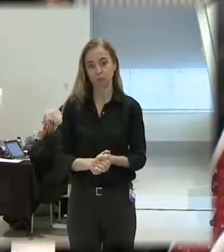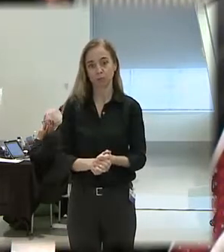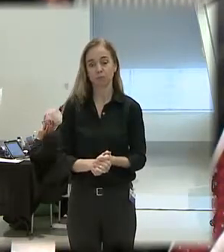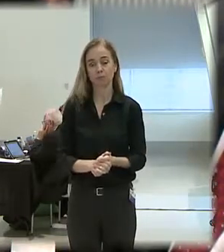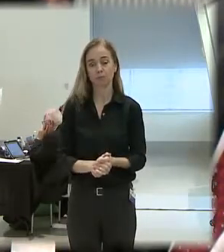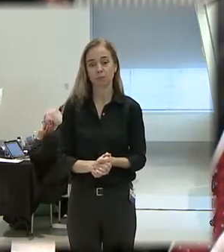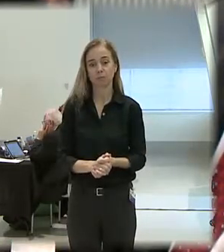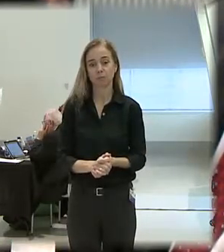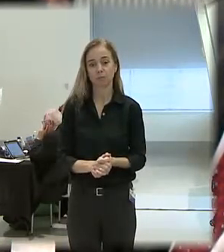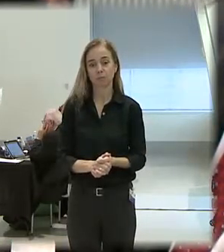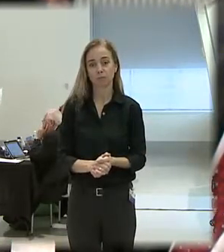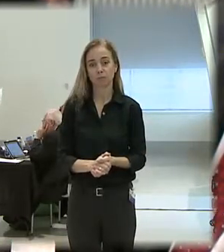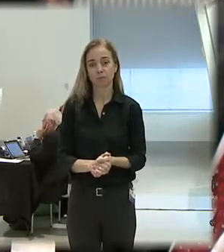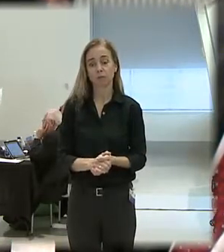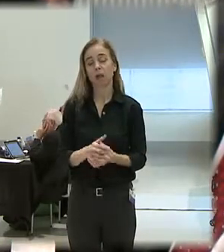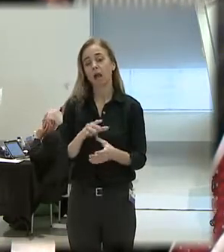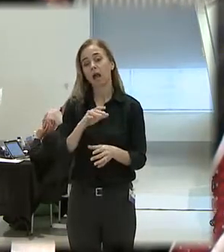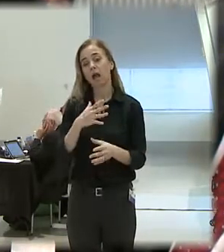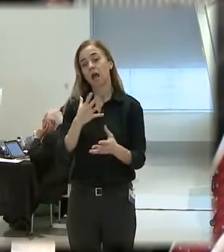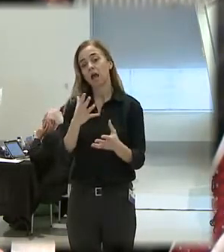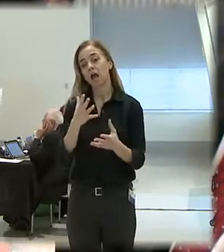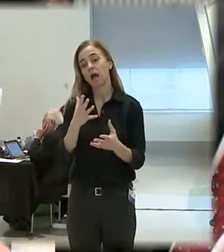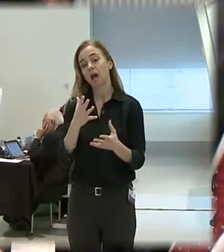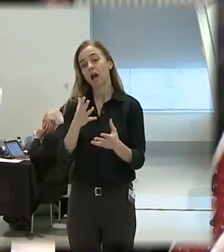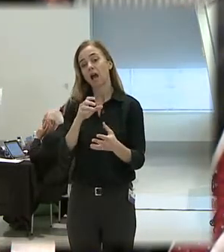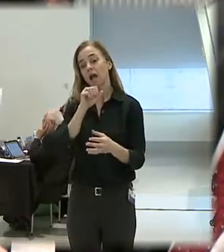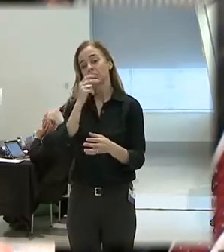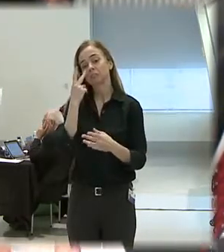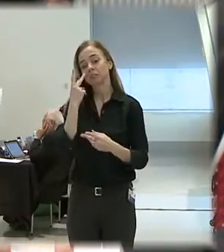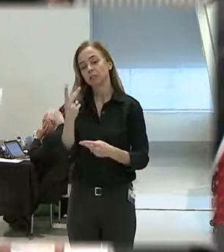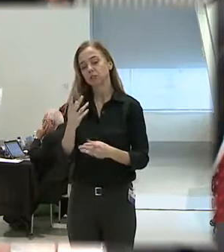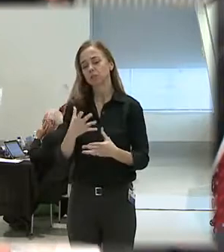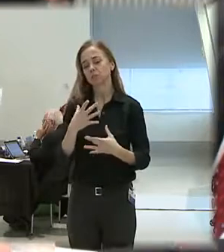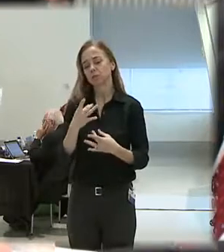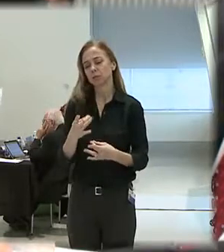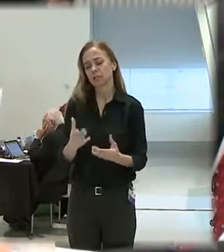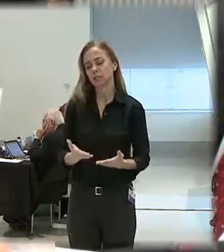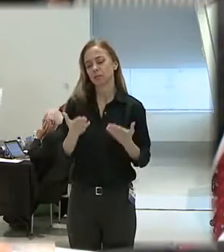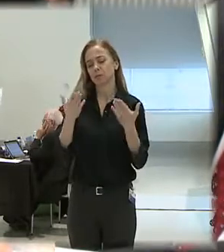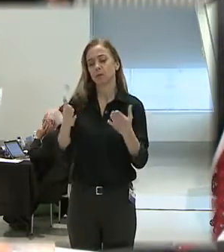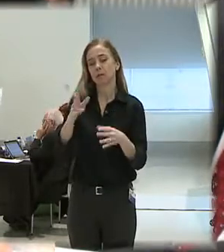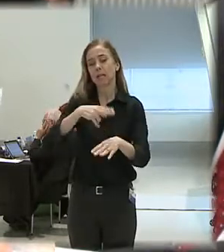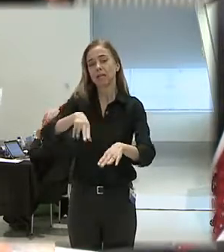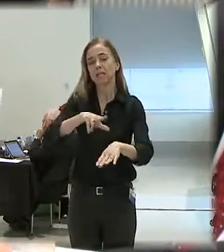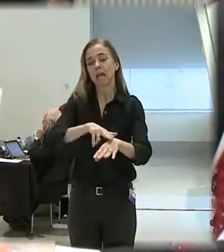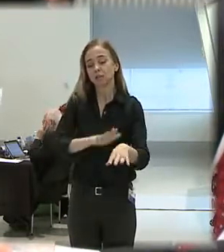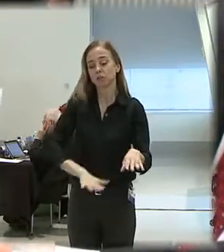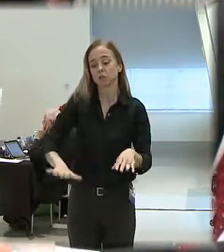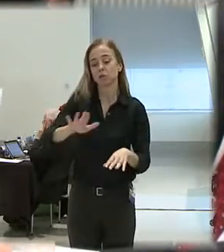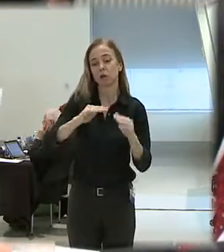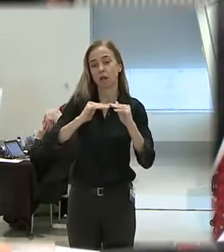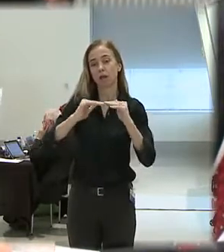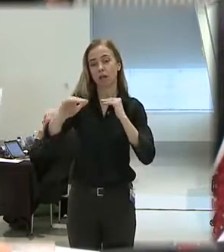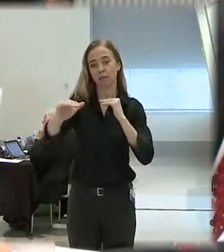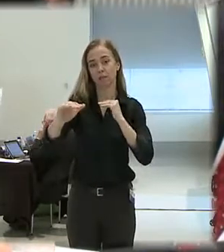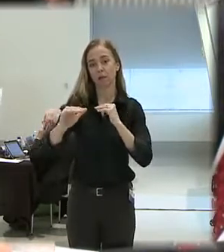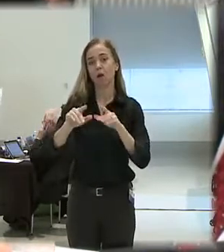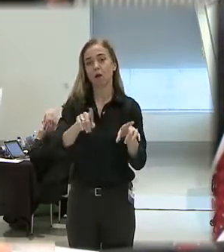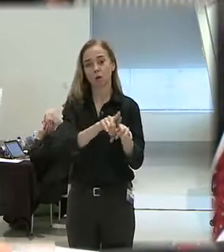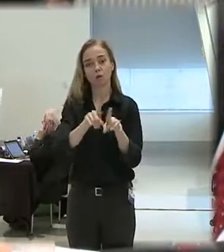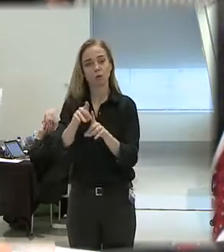would wait to see what the recommendation is on a national level and have a better opportunity to